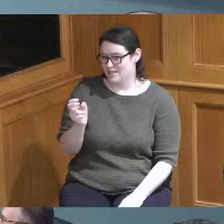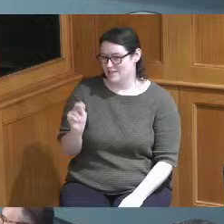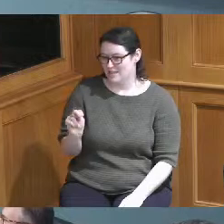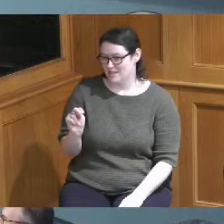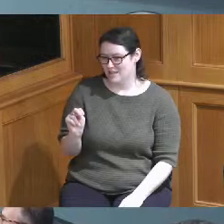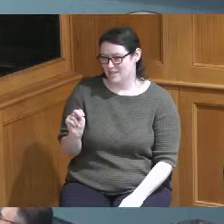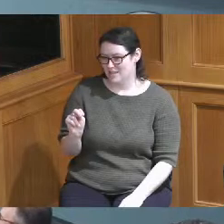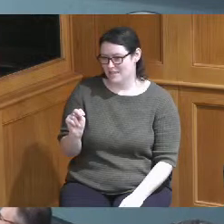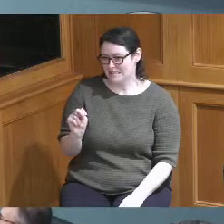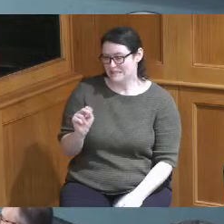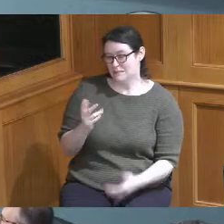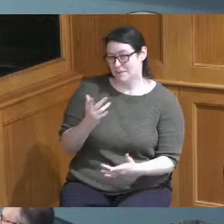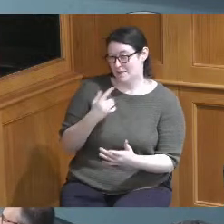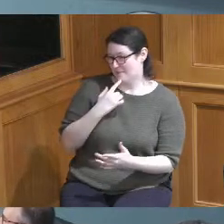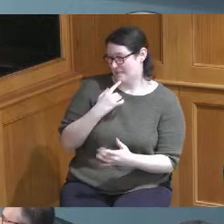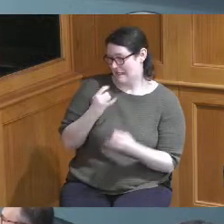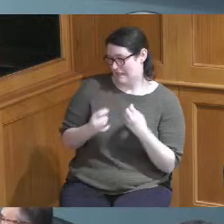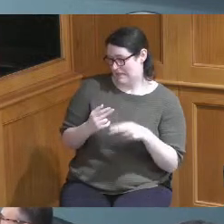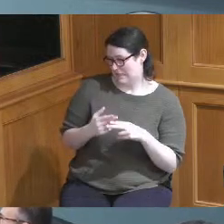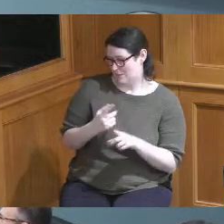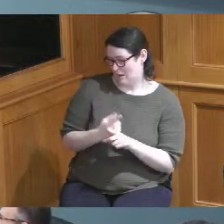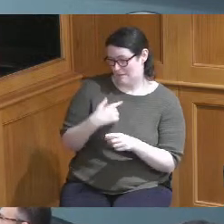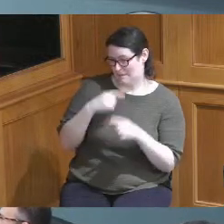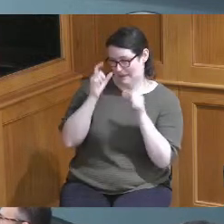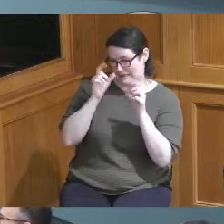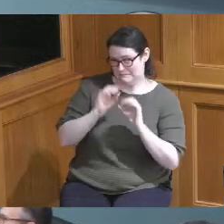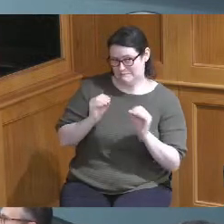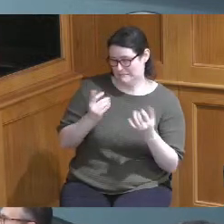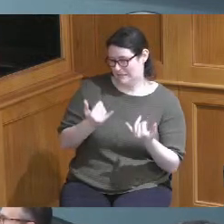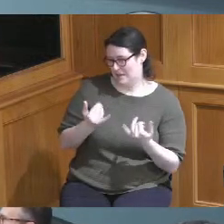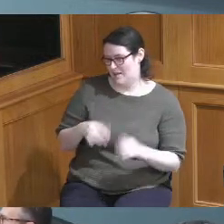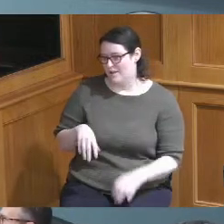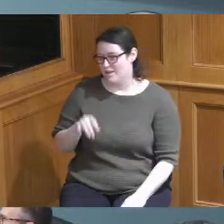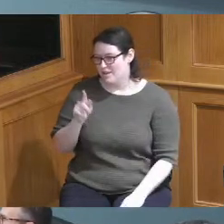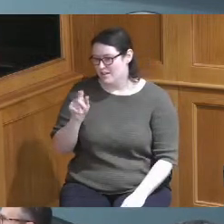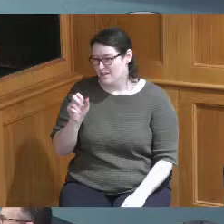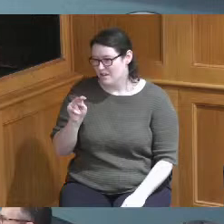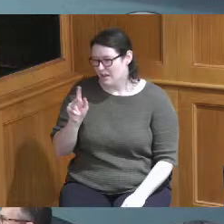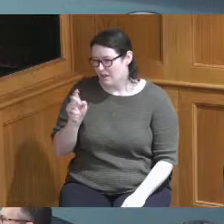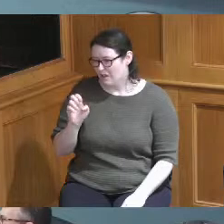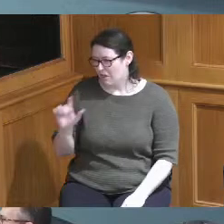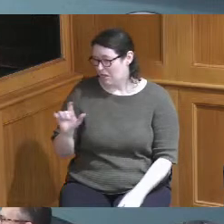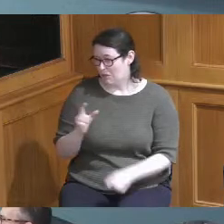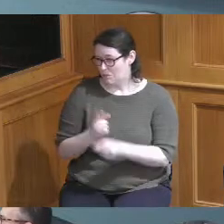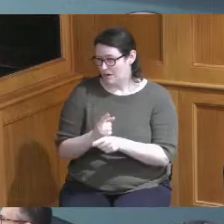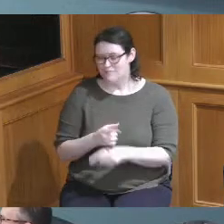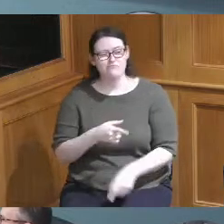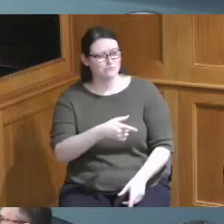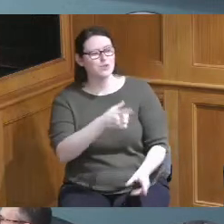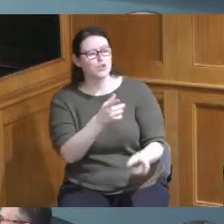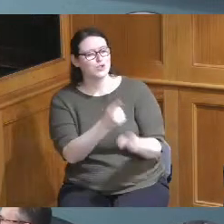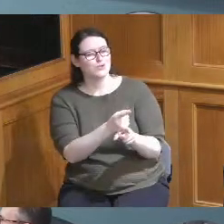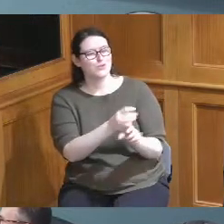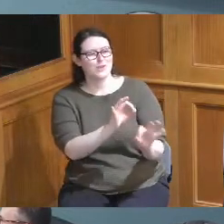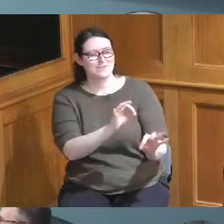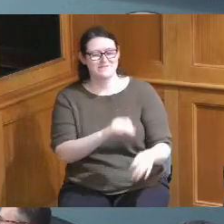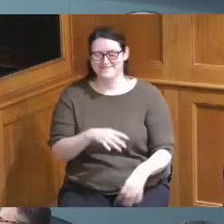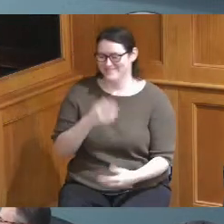if I'm pronouncing your name wrong, I don't have my glasses today. Jason Kunkel, is that right? Jason.